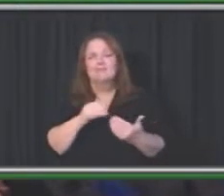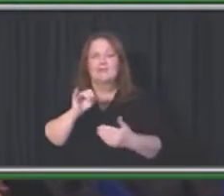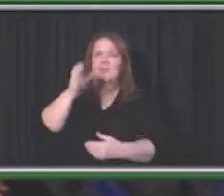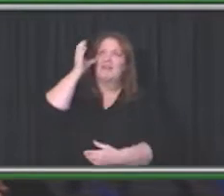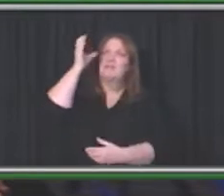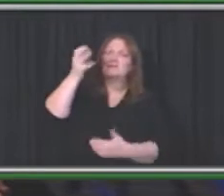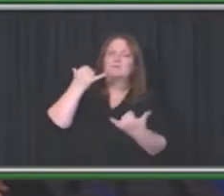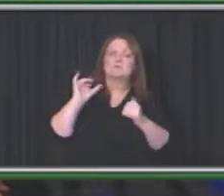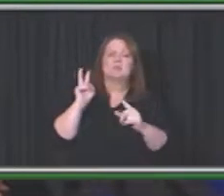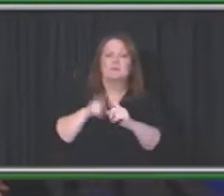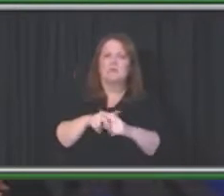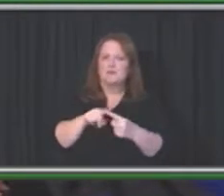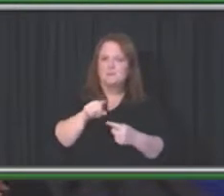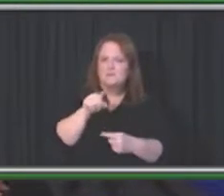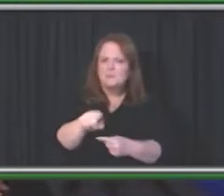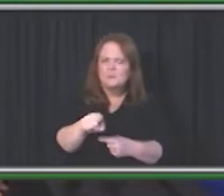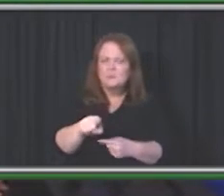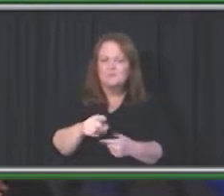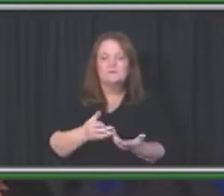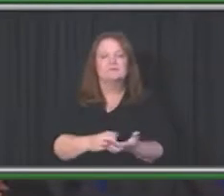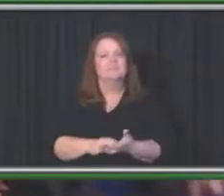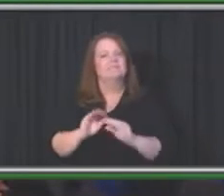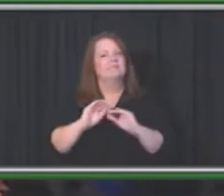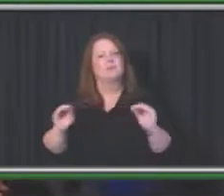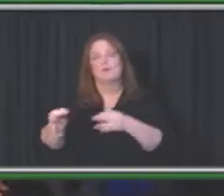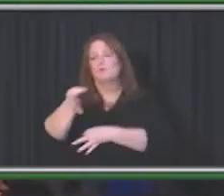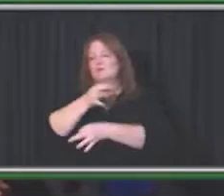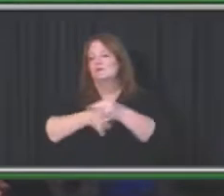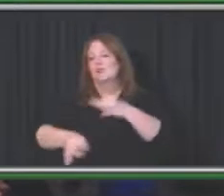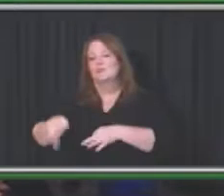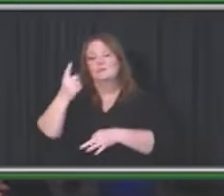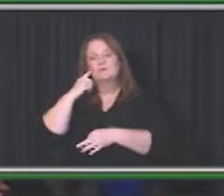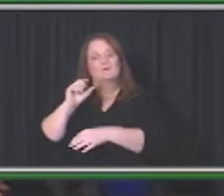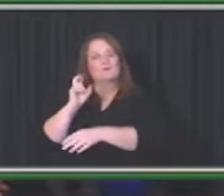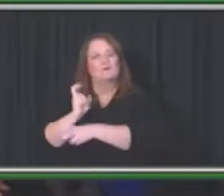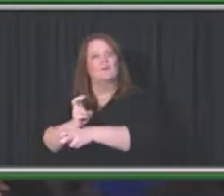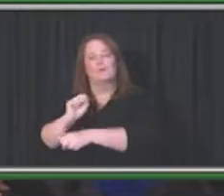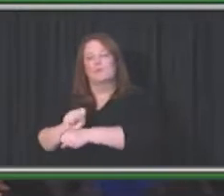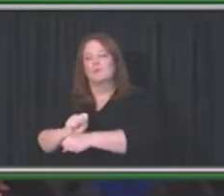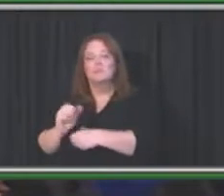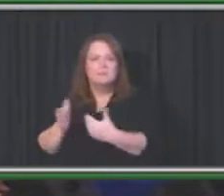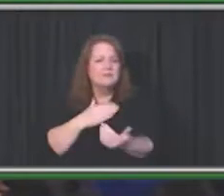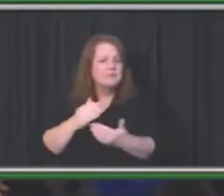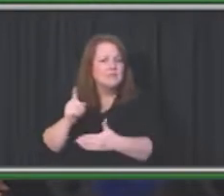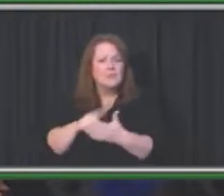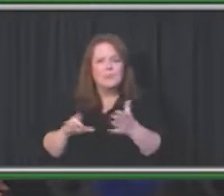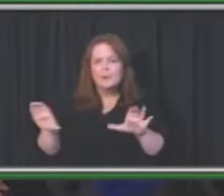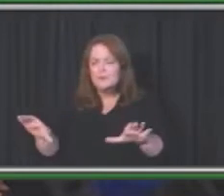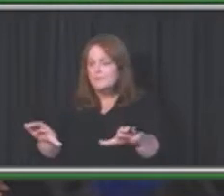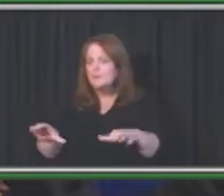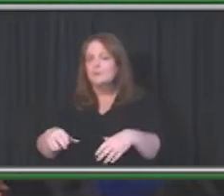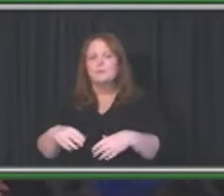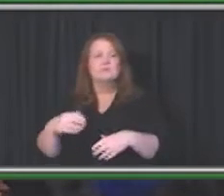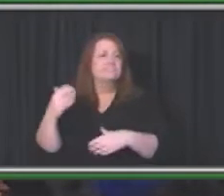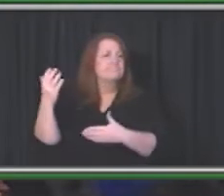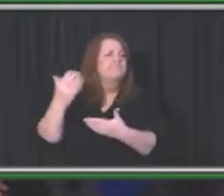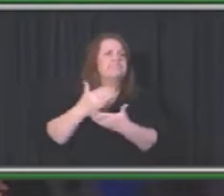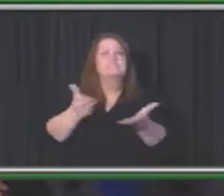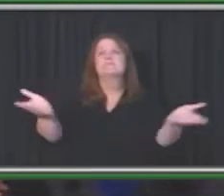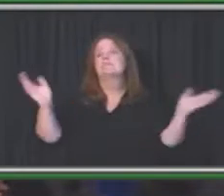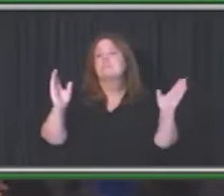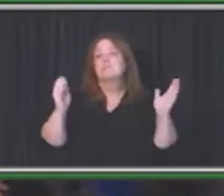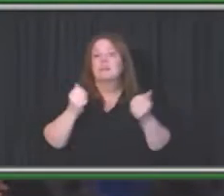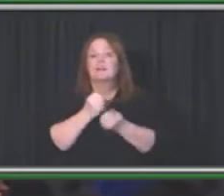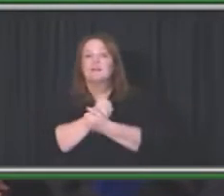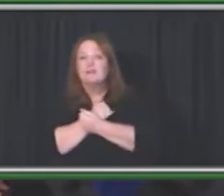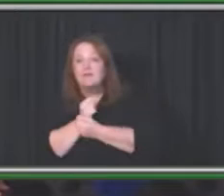still applies. There's no substitute for hard work. So wherever you go, whatever you do, love